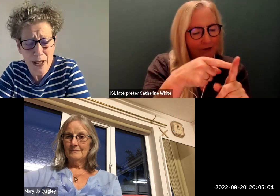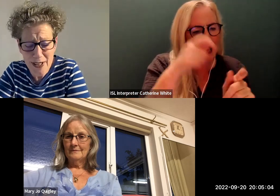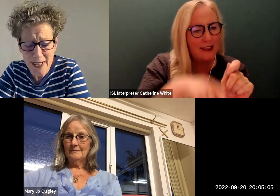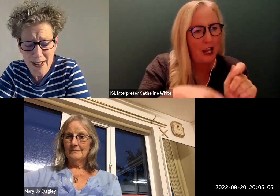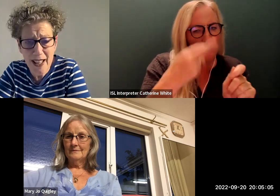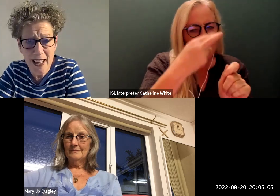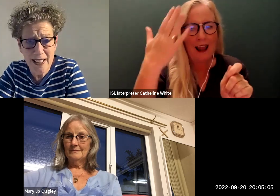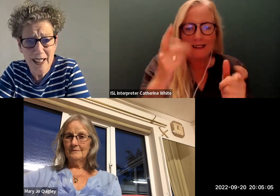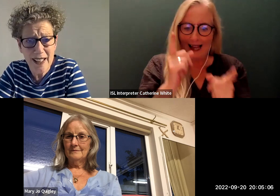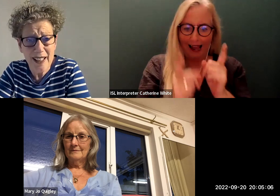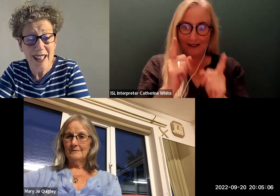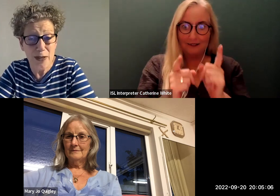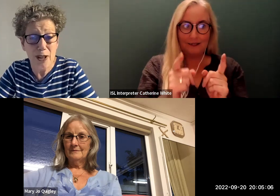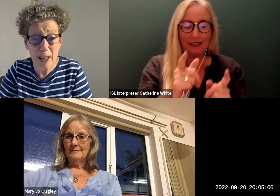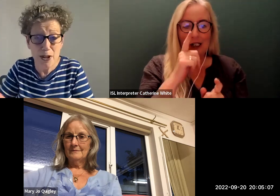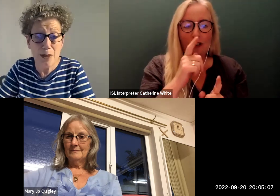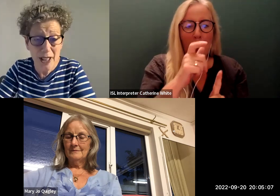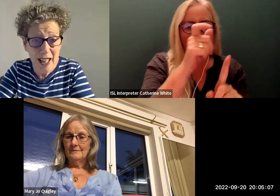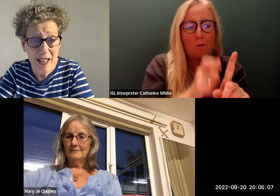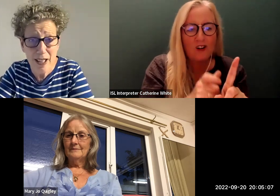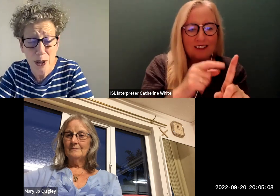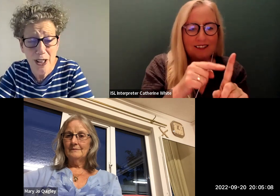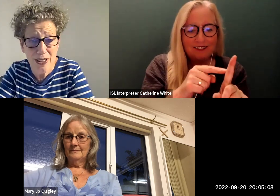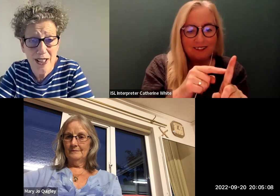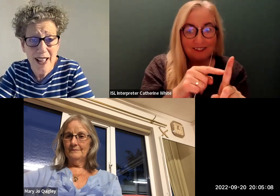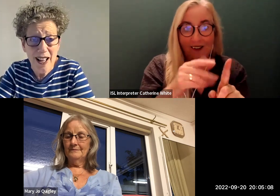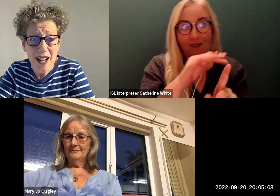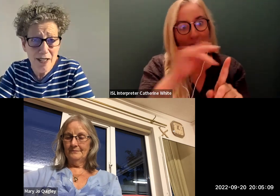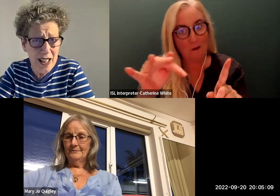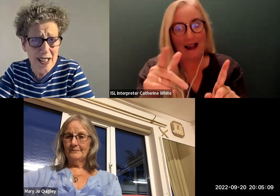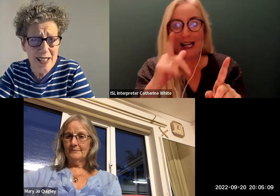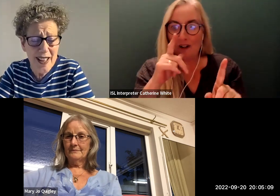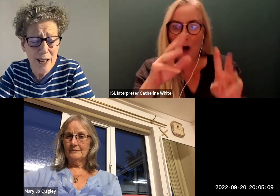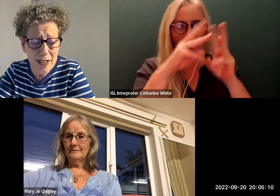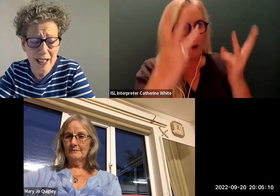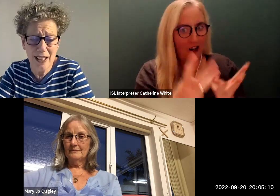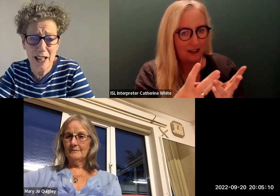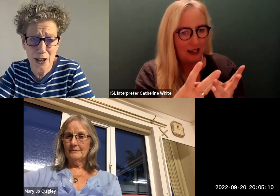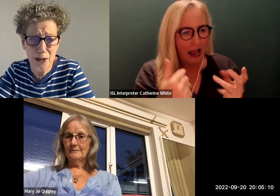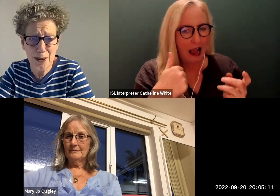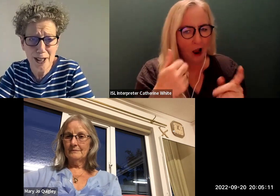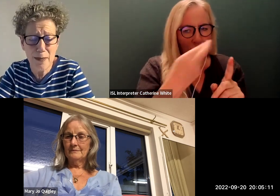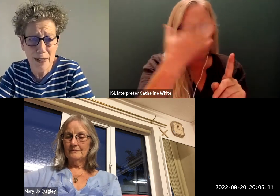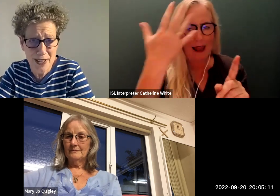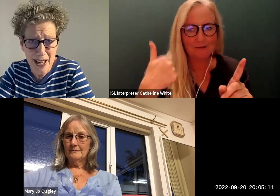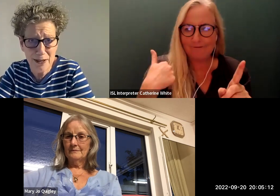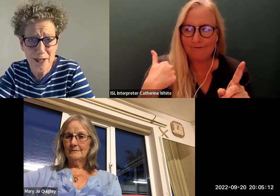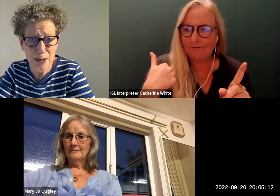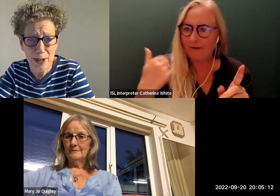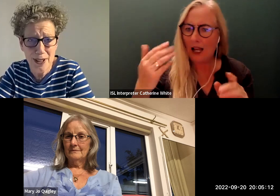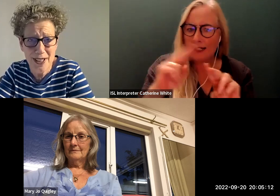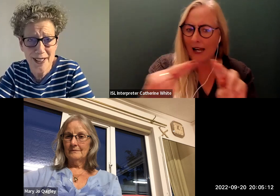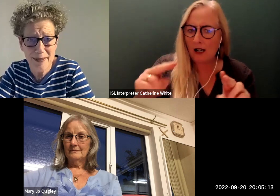hearing person in, if you like, a predominantly hearing world, I realized how little I knew about the